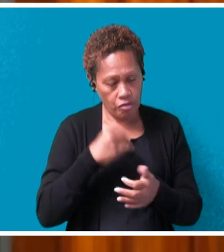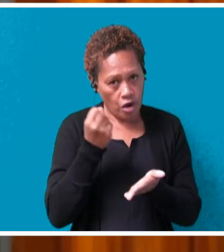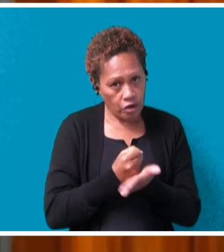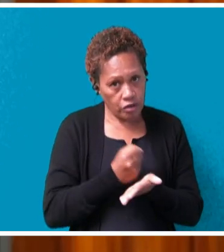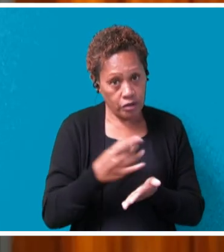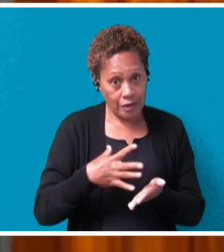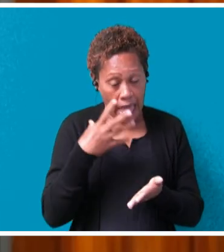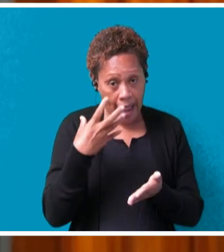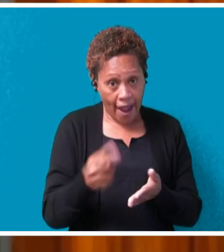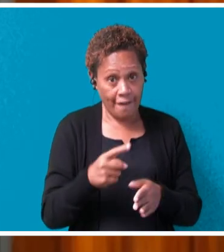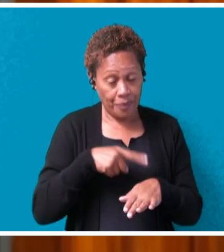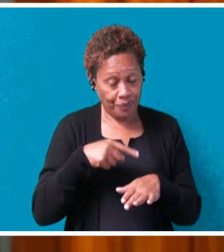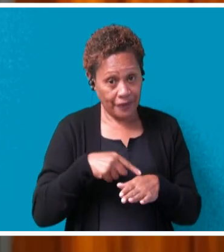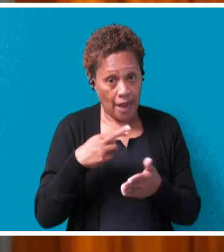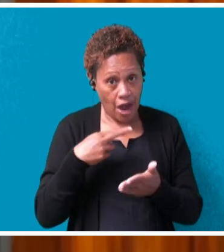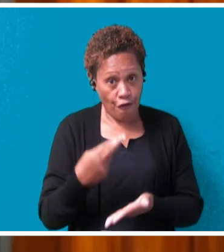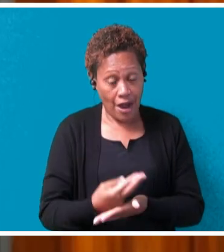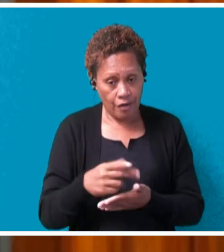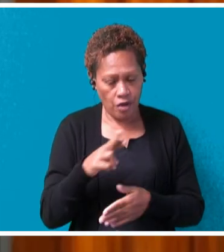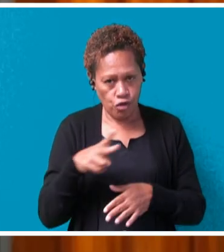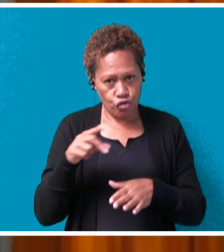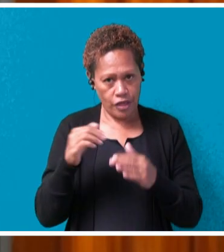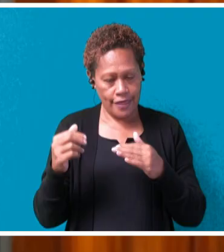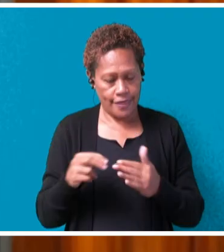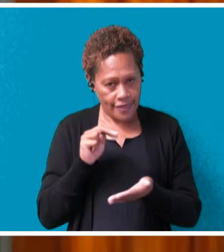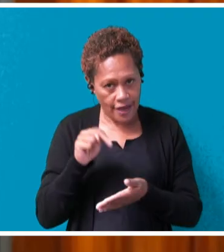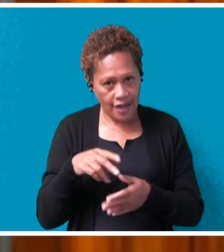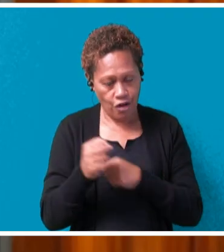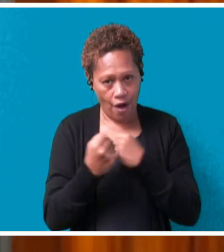remains modern, relevant, and responsive to the needs of our people.